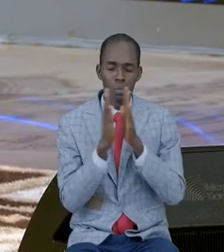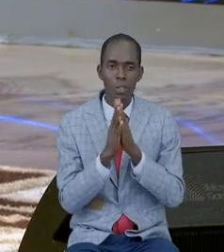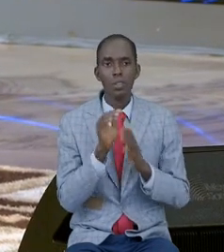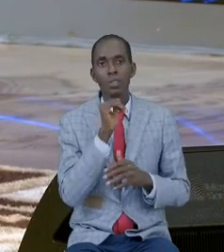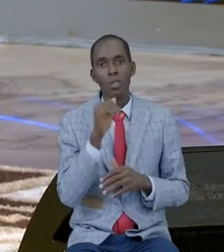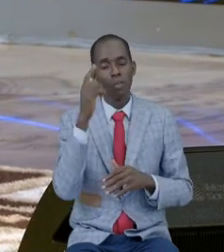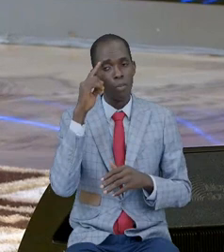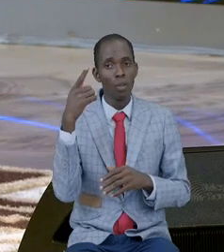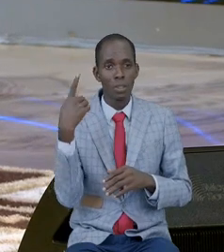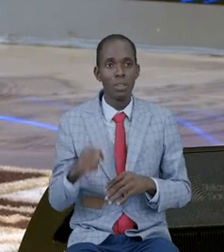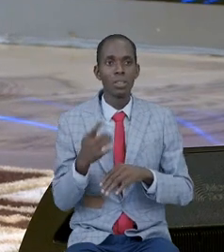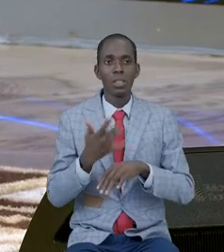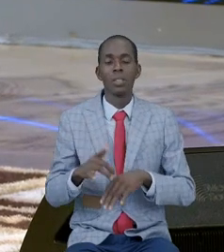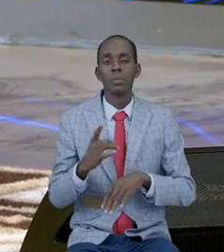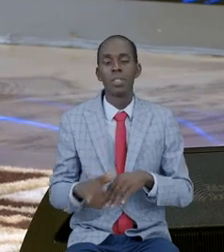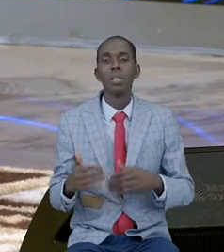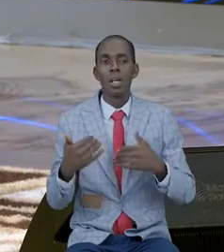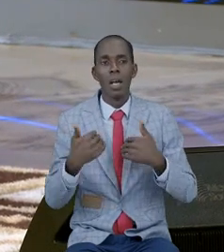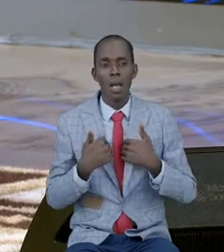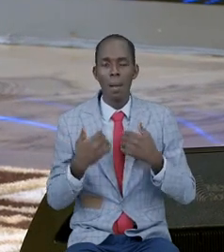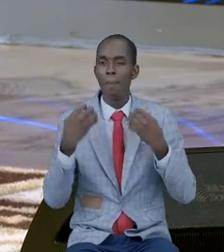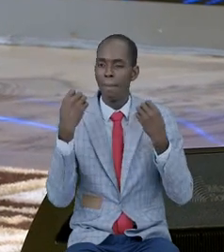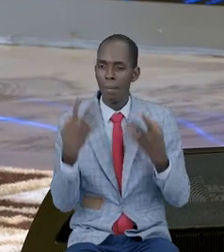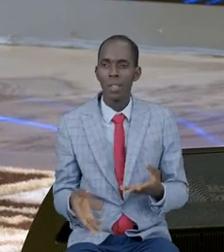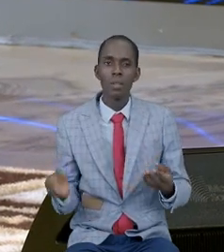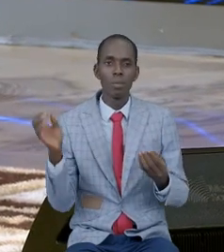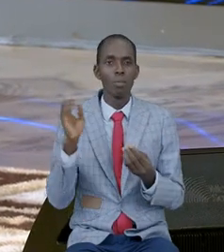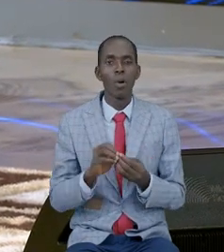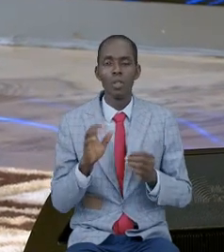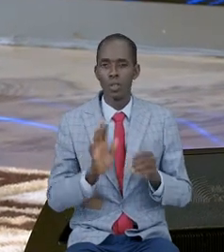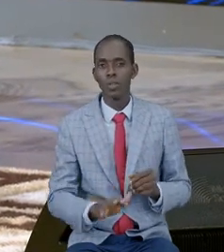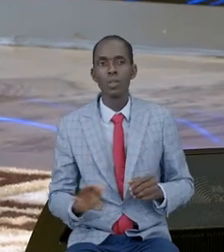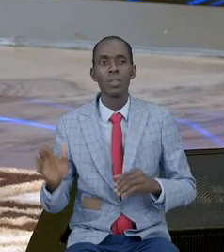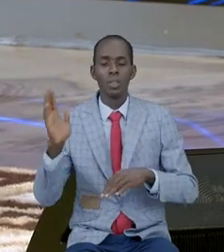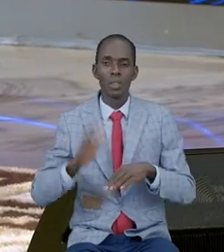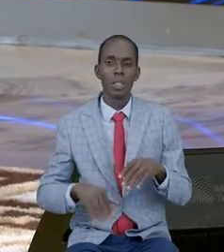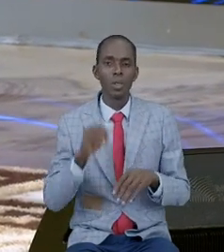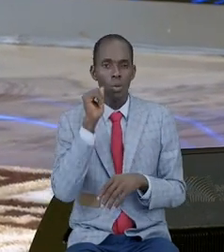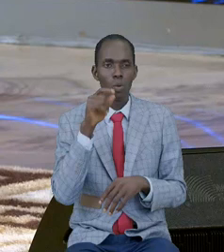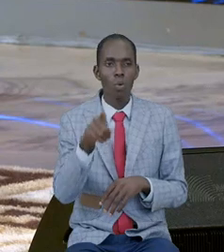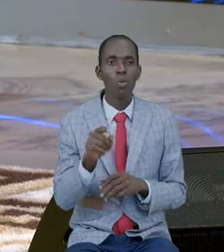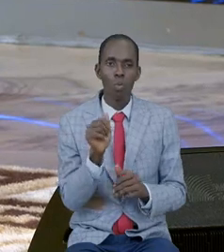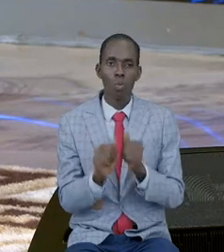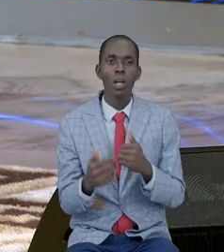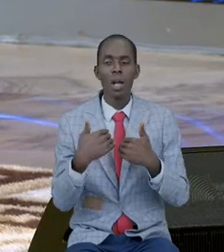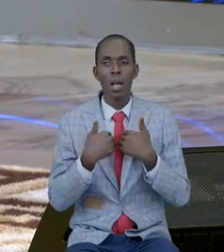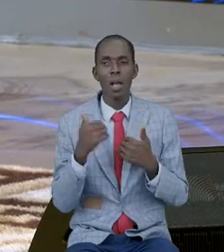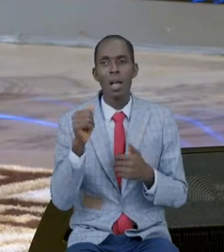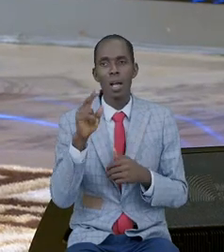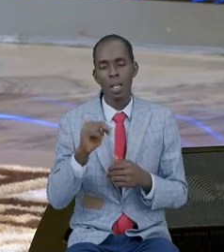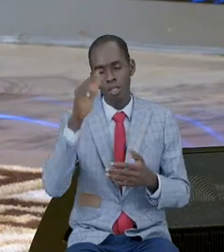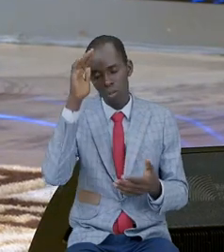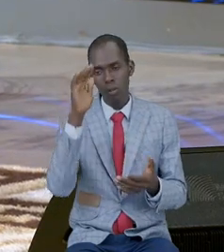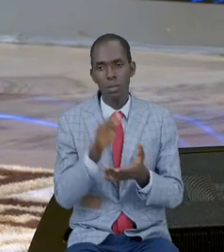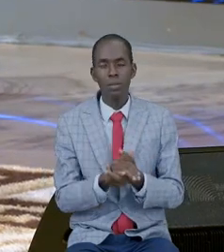desolate has many more children than she which as